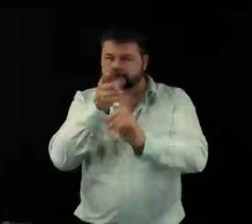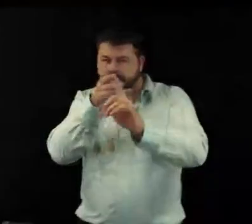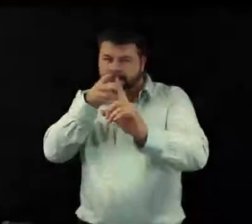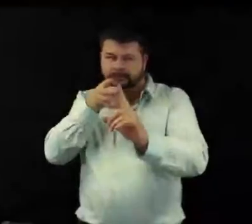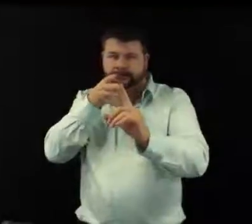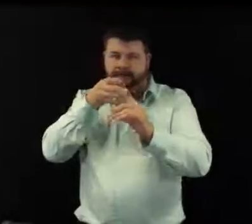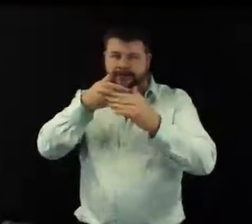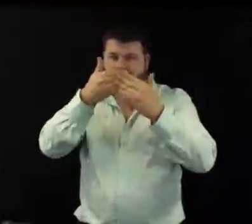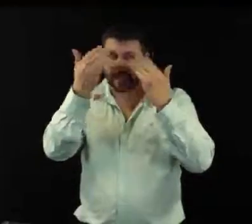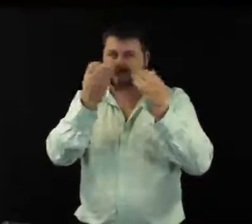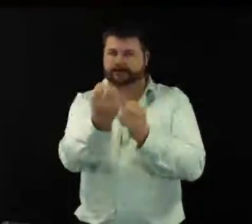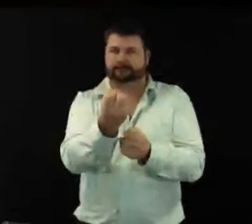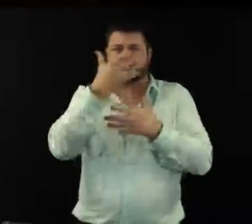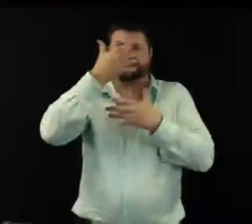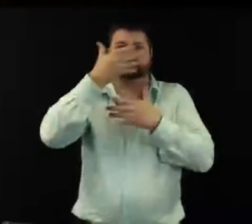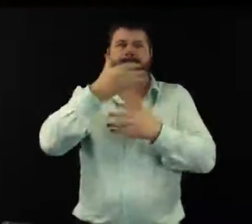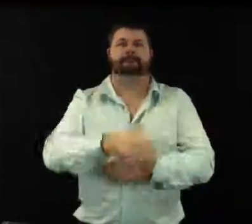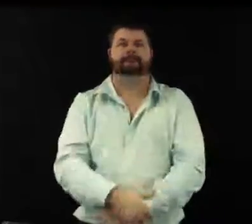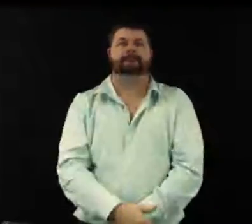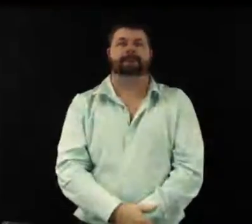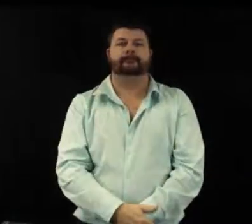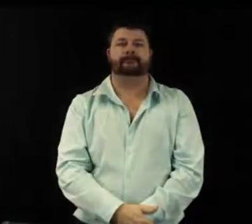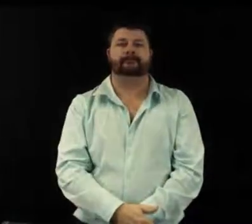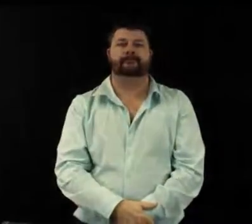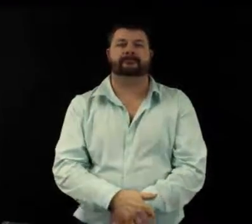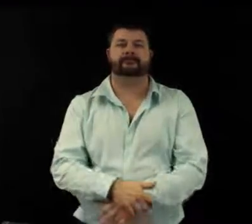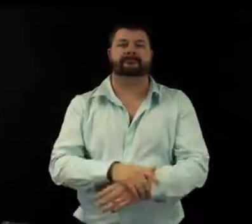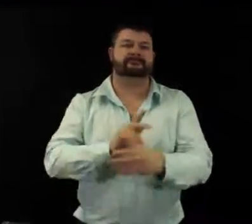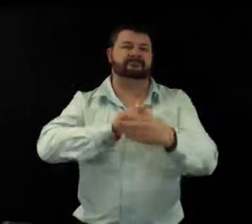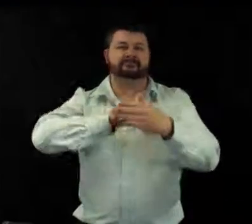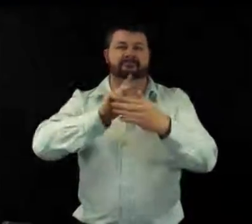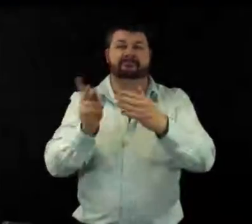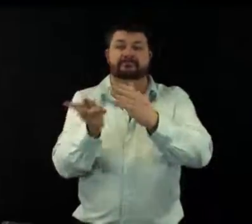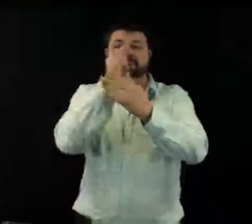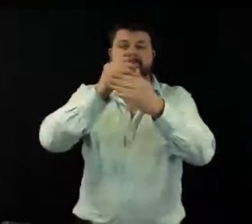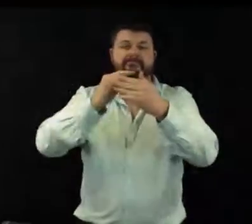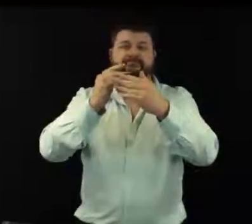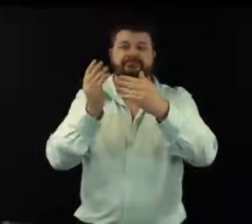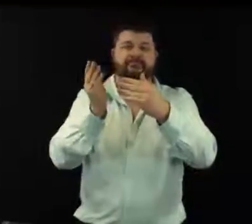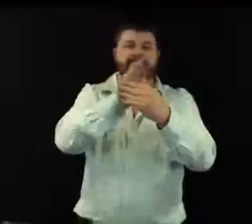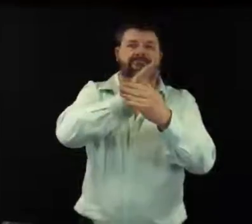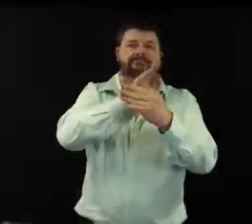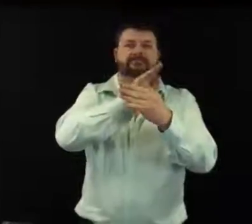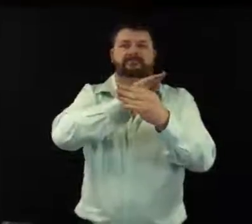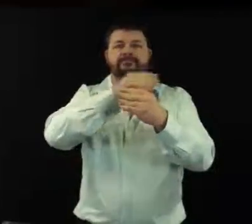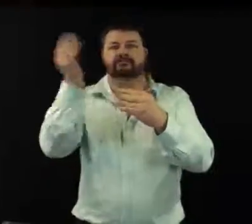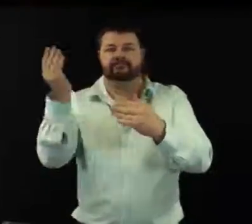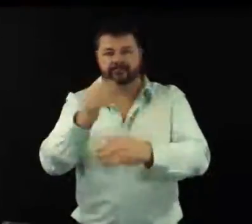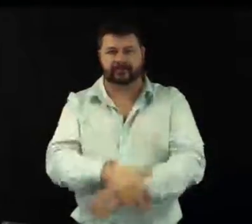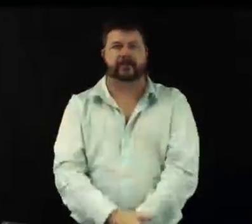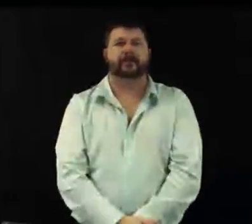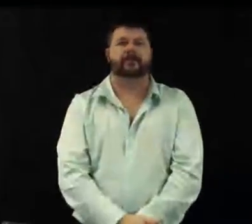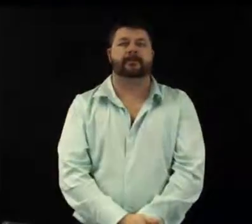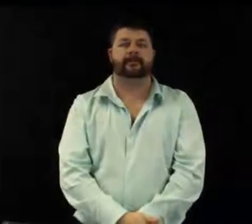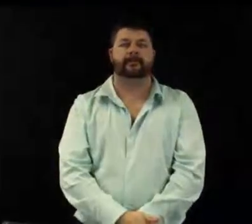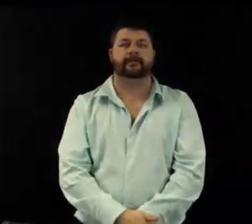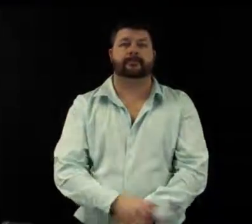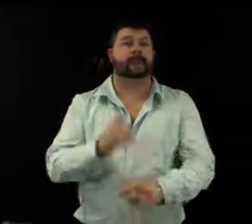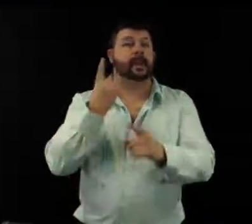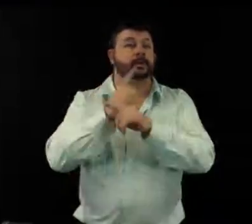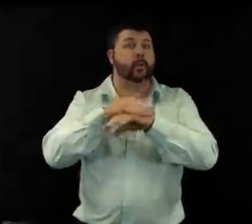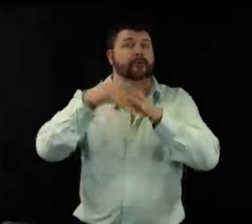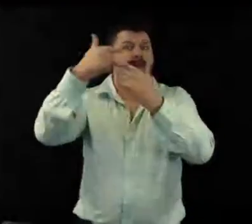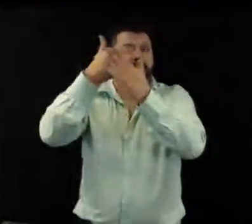you to the day view with that day selected. Lastly, tapping the List button gives you a text list of all of your